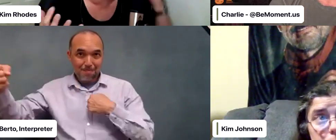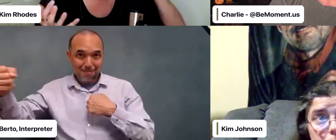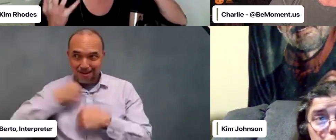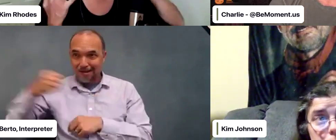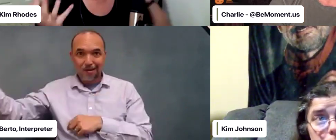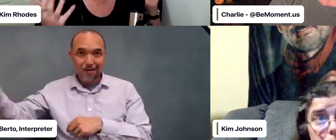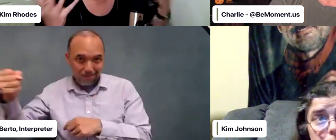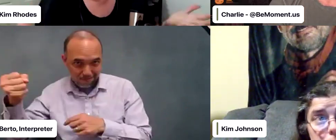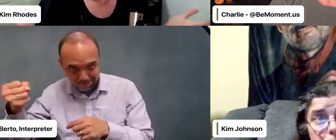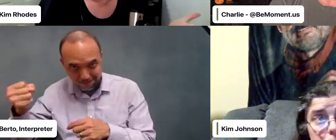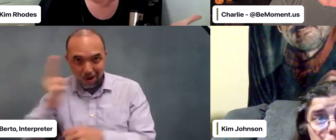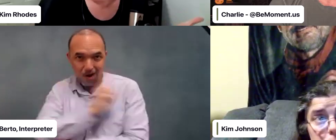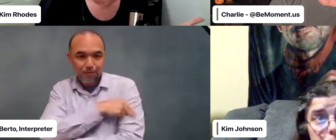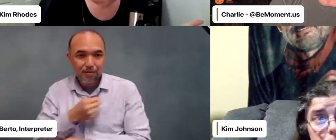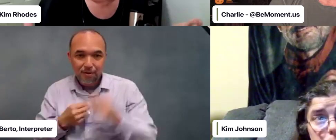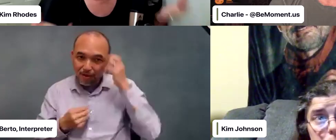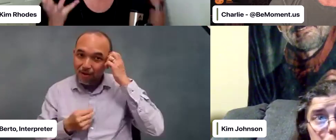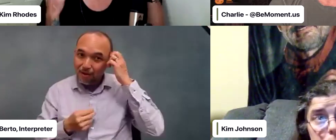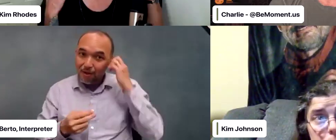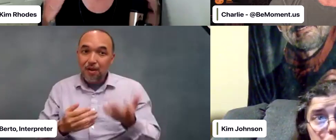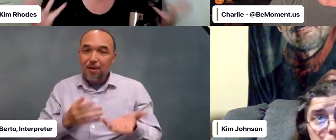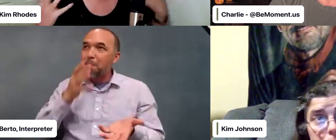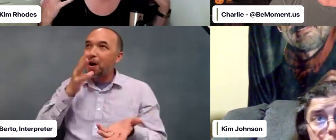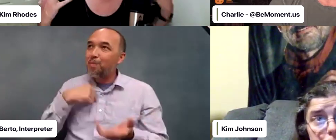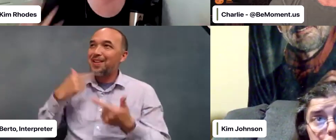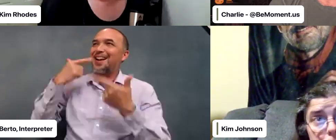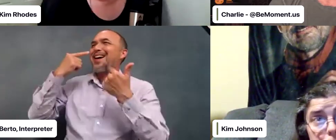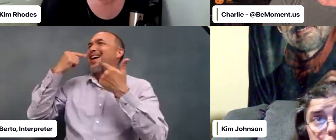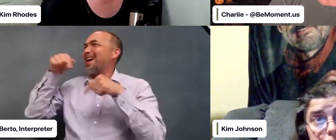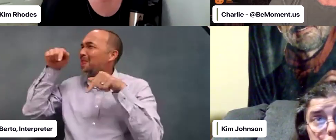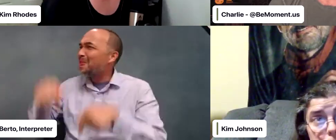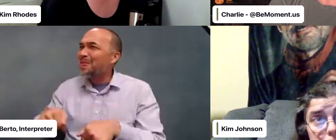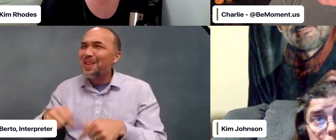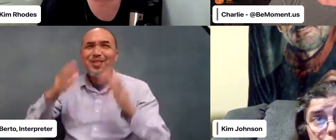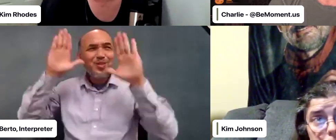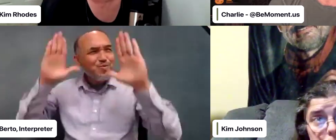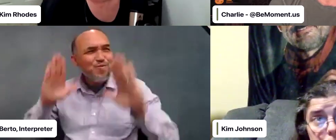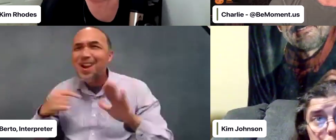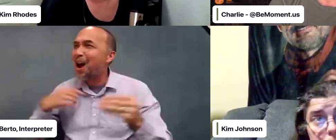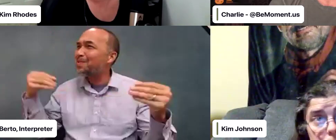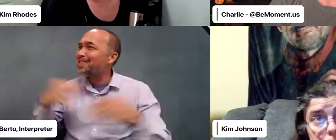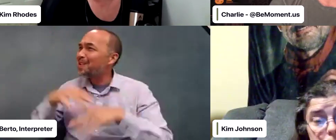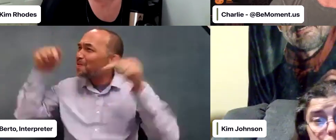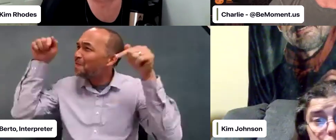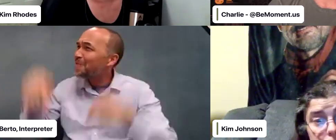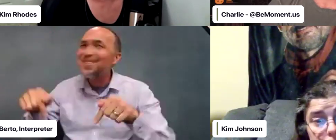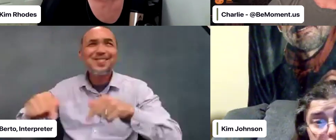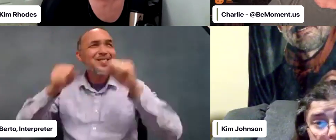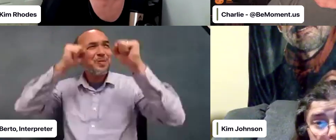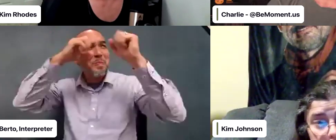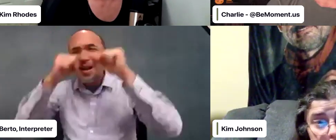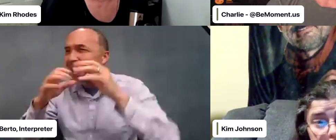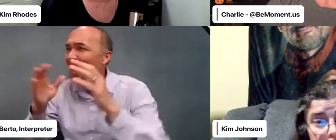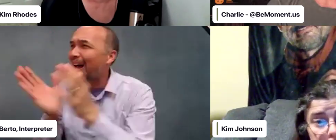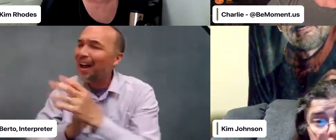hilarious. This is what I was scared of. This is beautiful. This is amazing." So yeah.